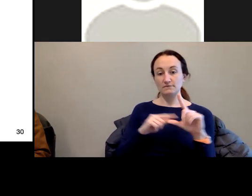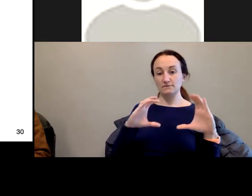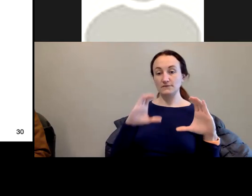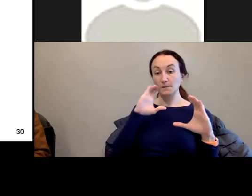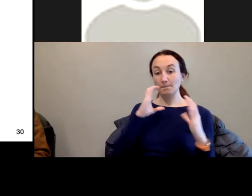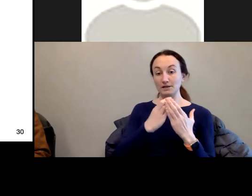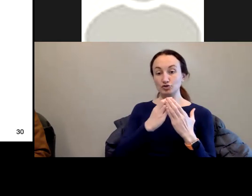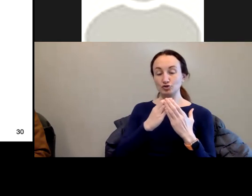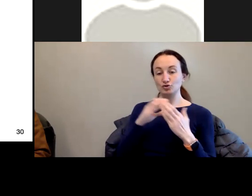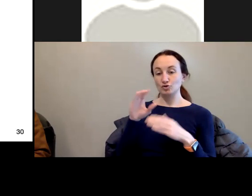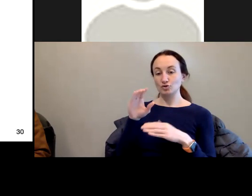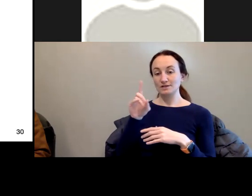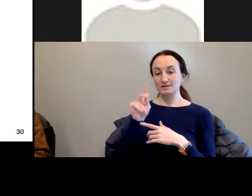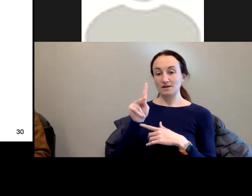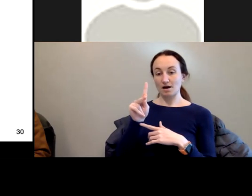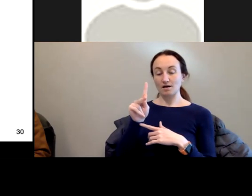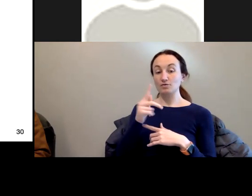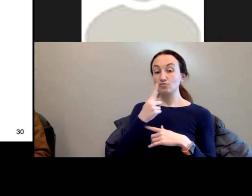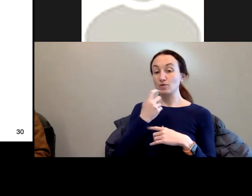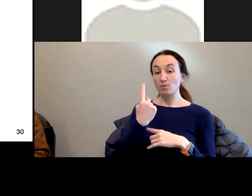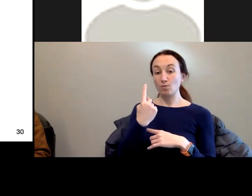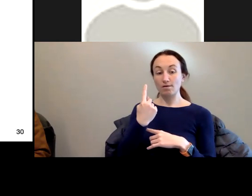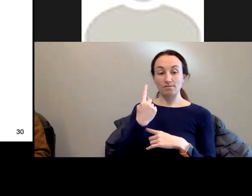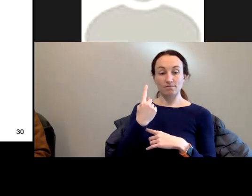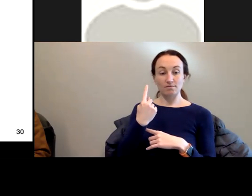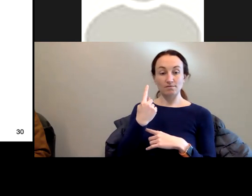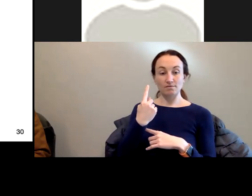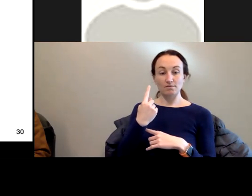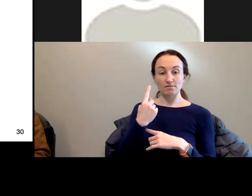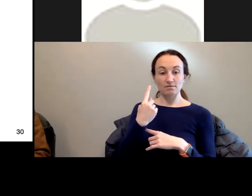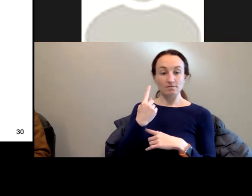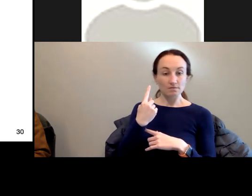example of docked. This red one is the docked